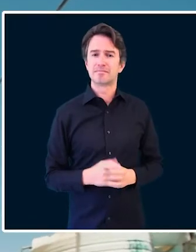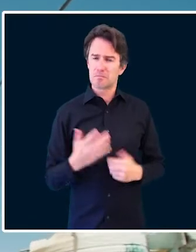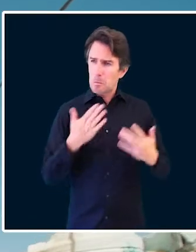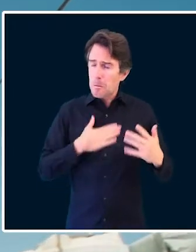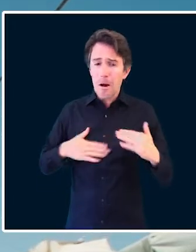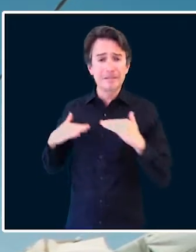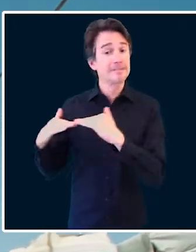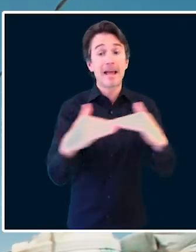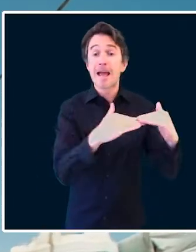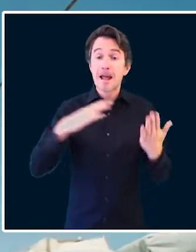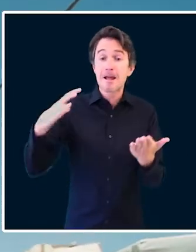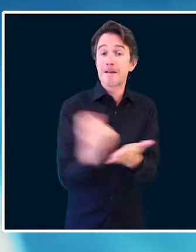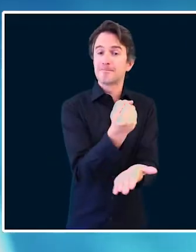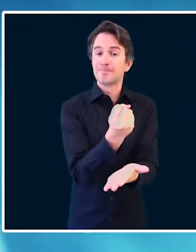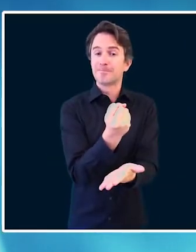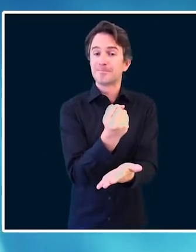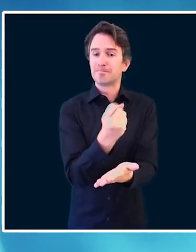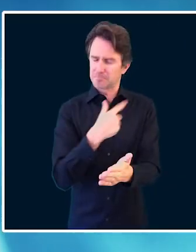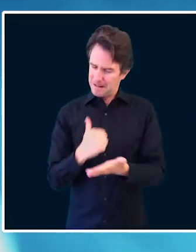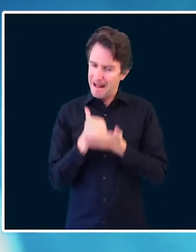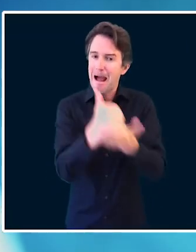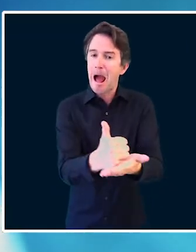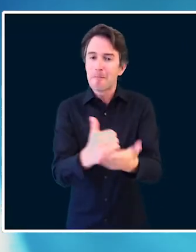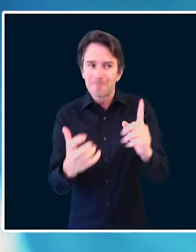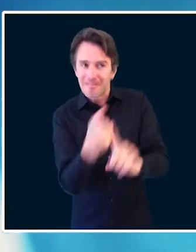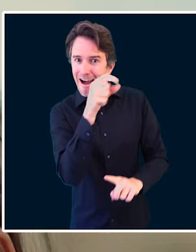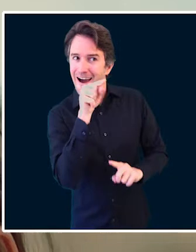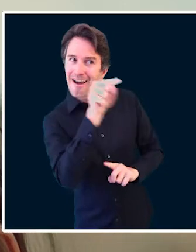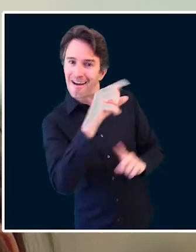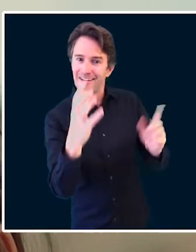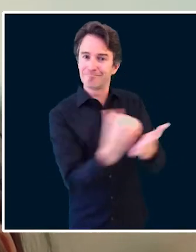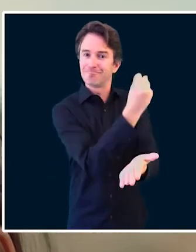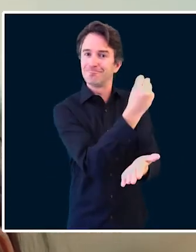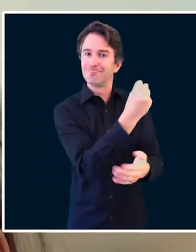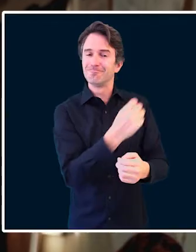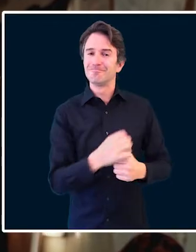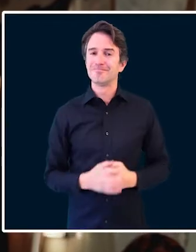We deserve a fair chance. And we will help you find one.